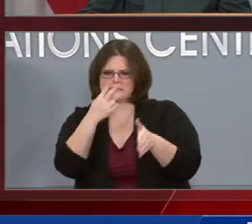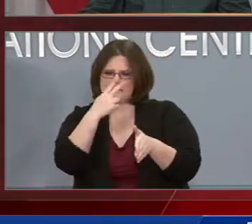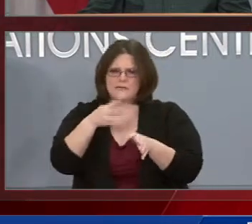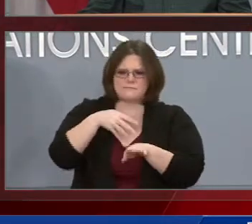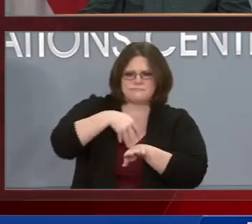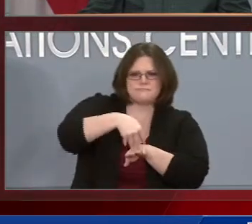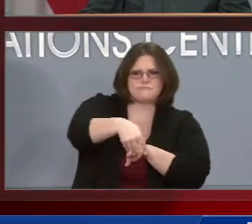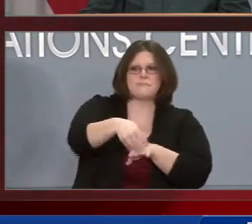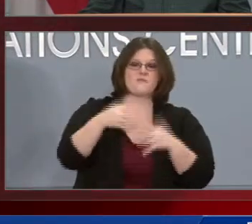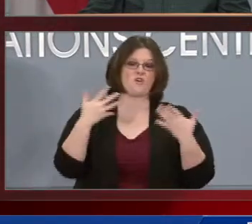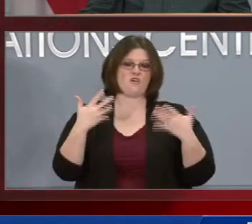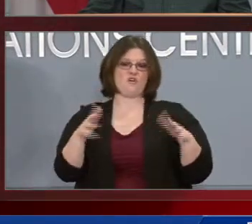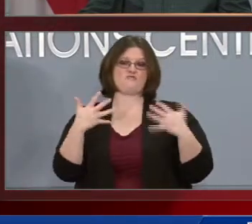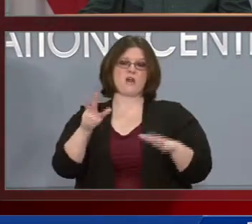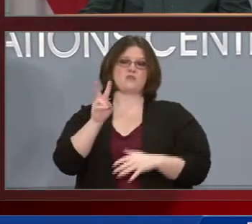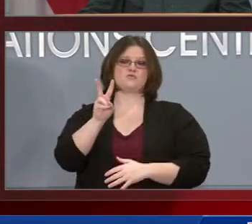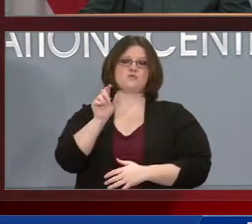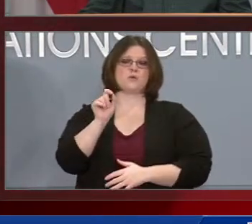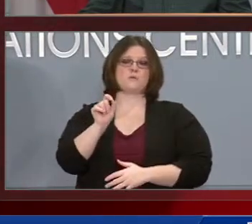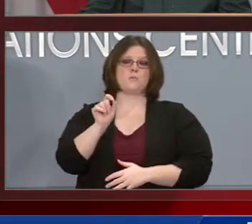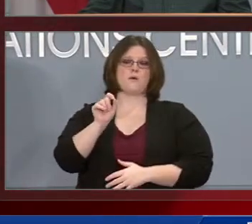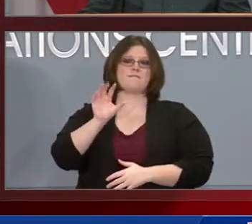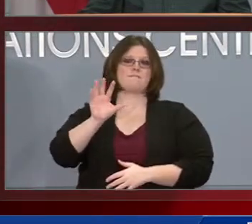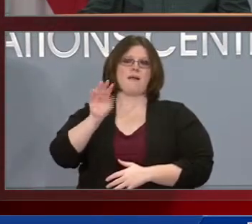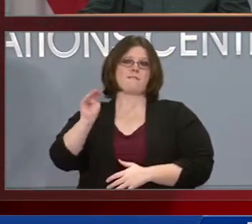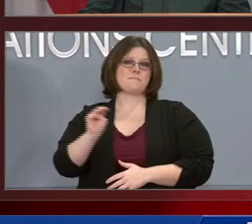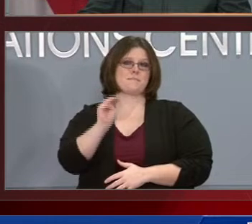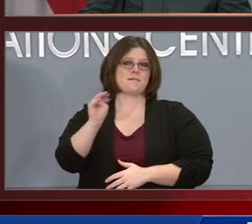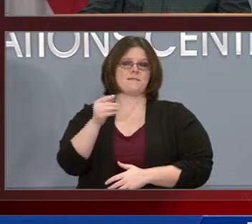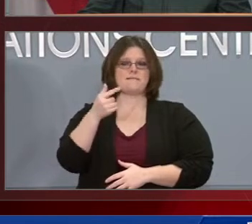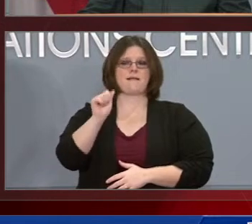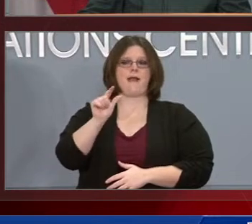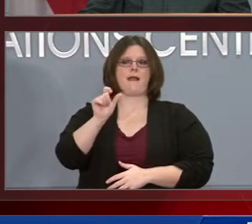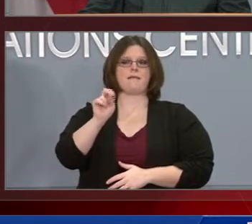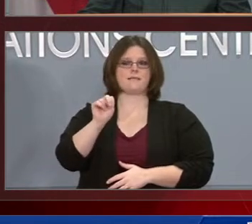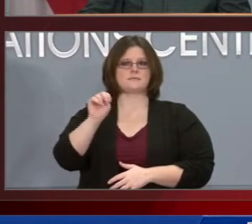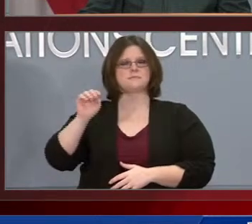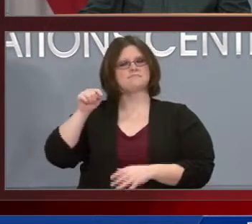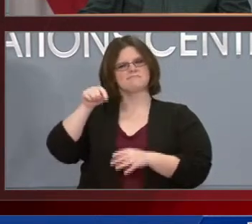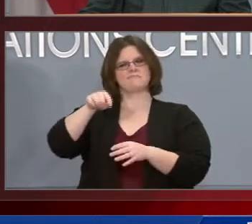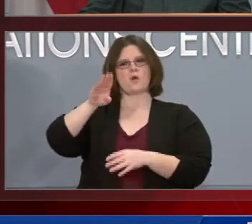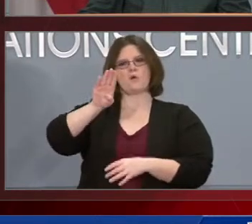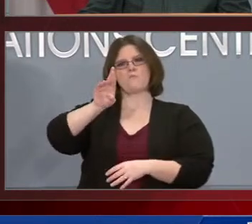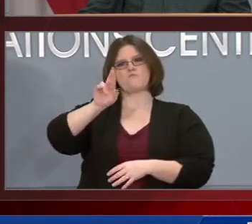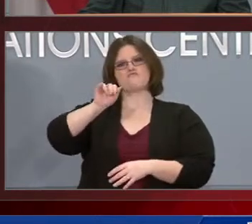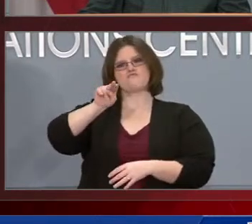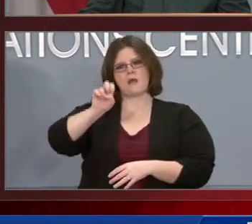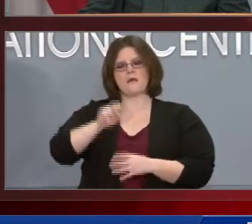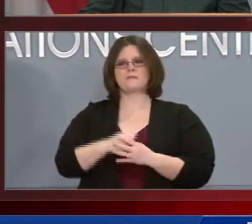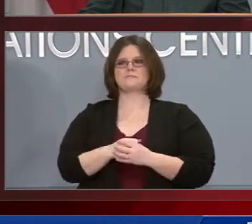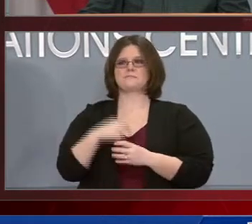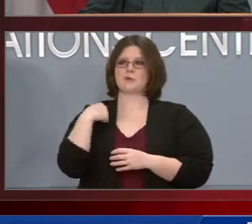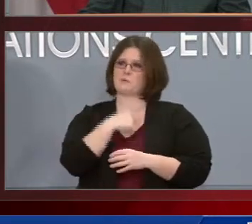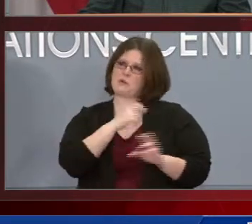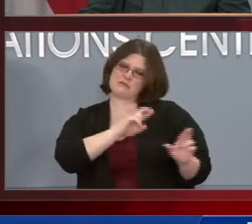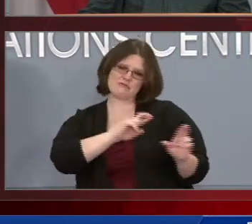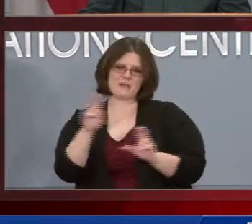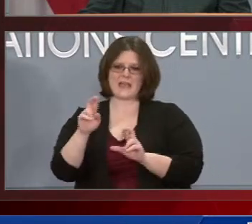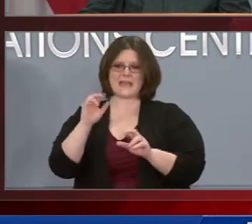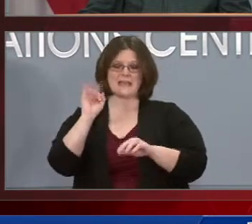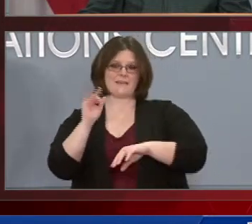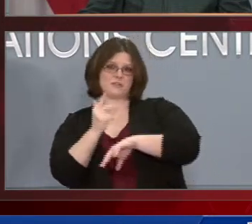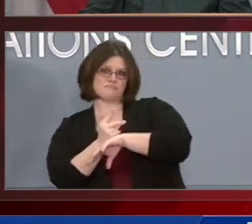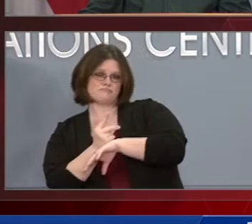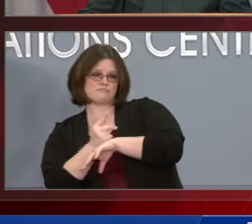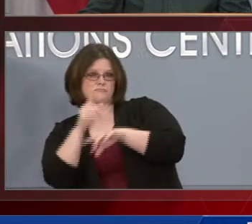million gallons of brine and have prepared our equipment for post-storm response. Our crews are ready to respond after the storm hits,